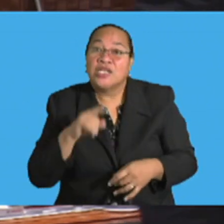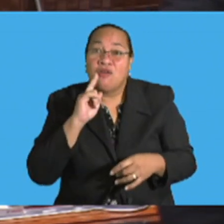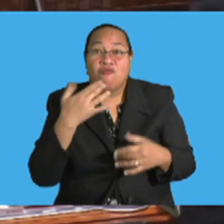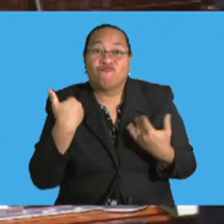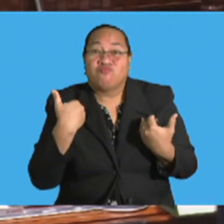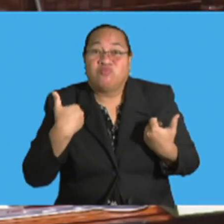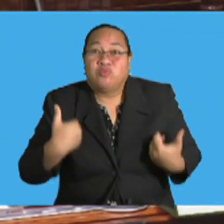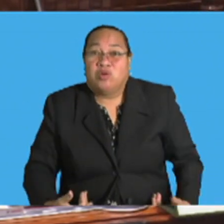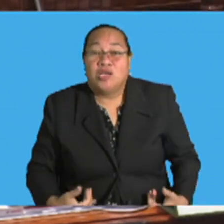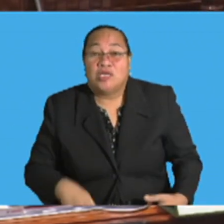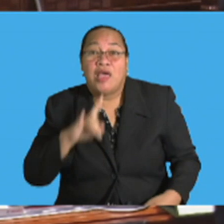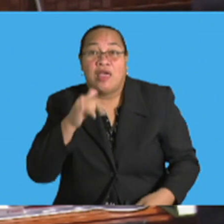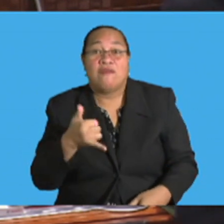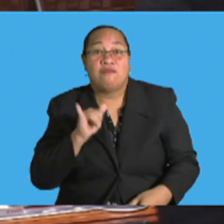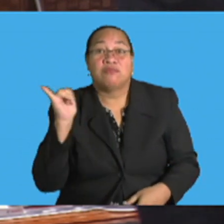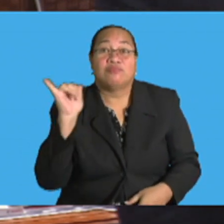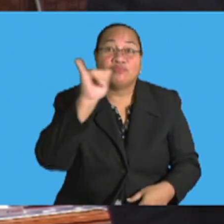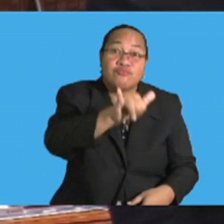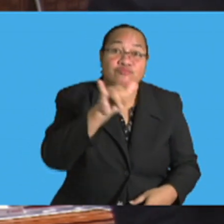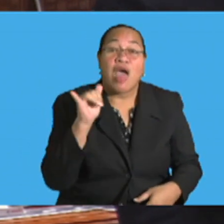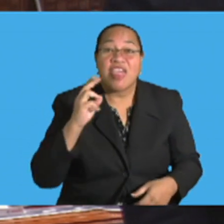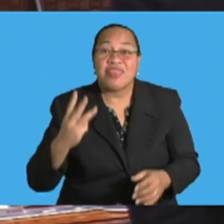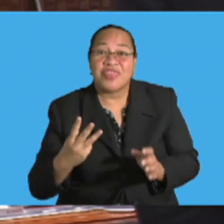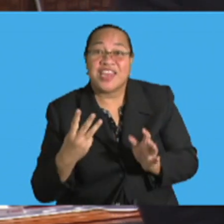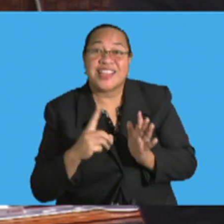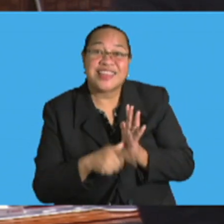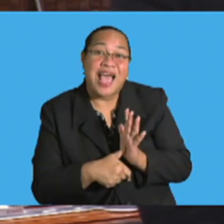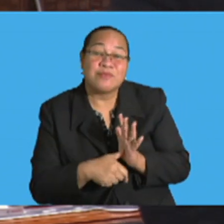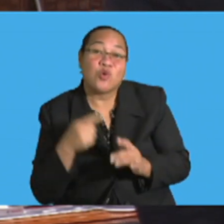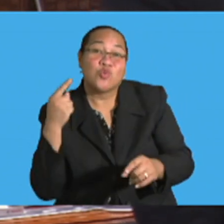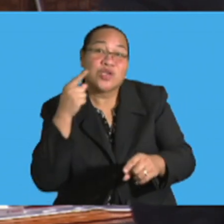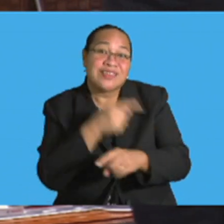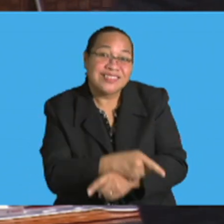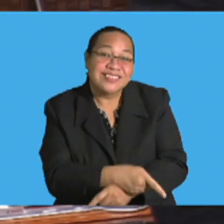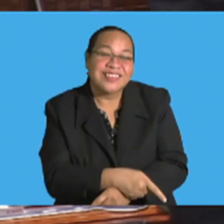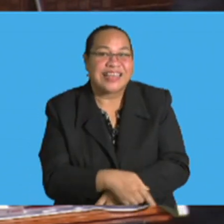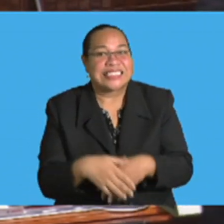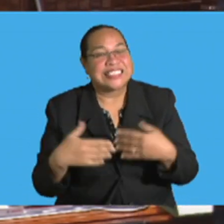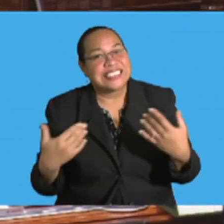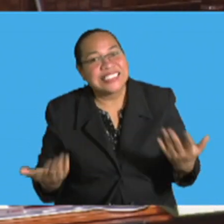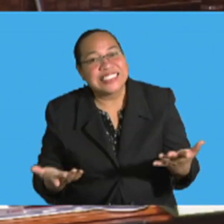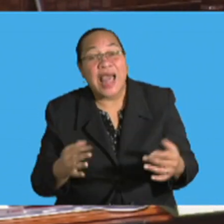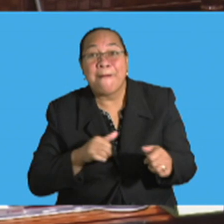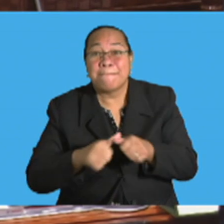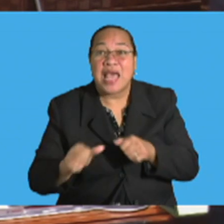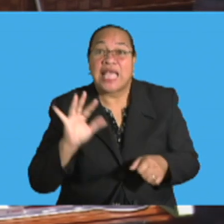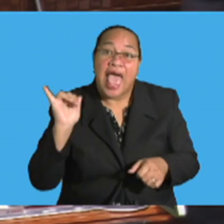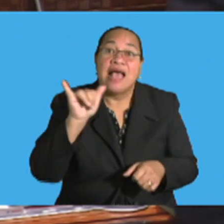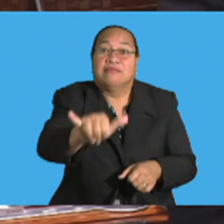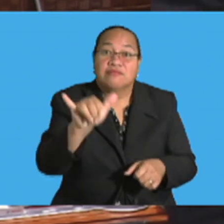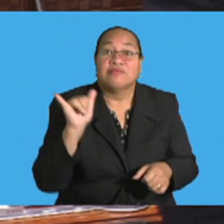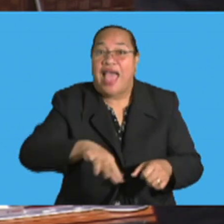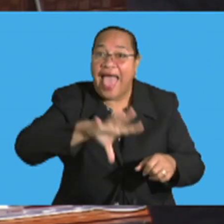3 times a week to a destination. It's even better if you do 5 times a week to a destination. The best is 7 times. Of course, you can